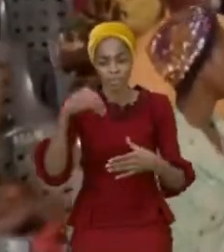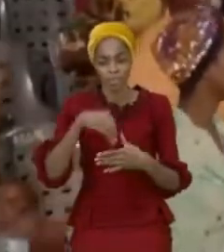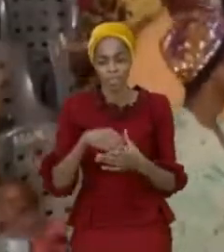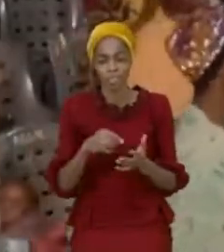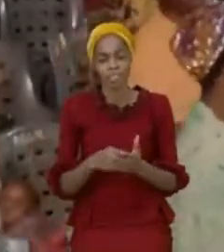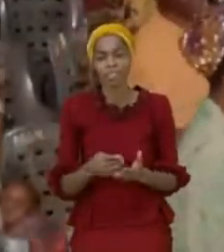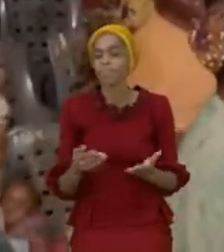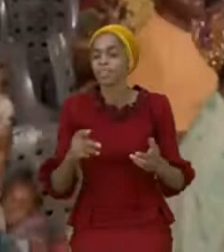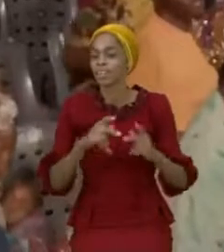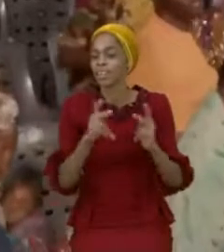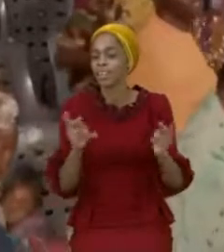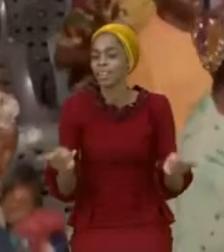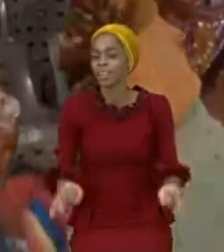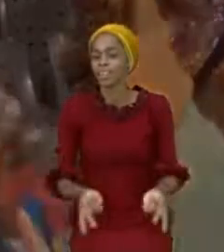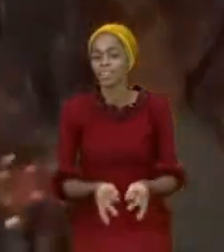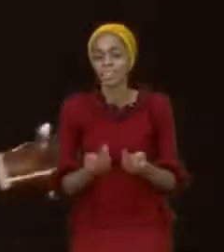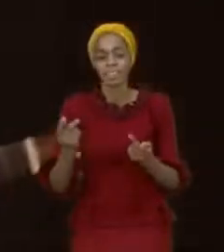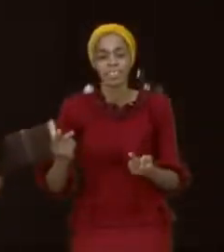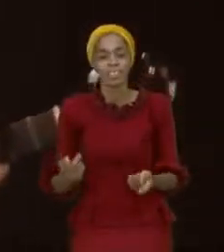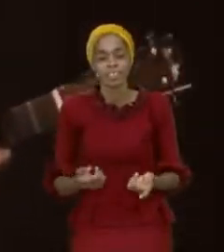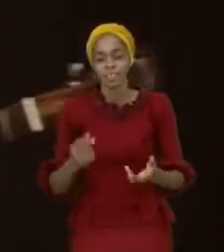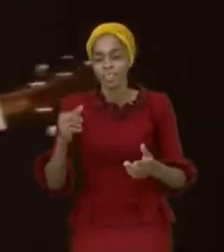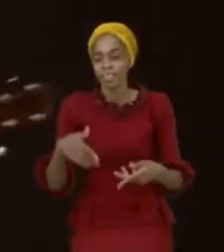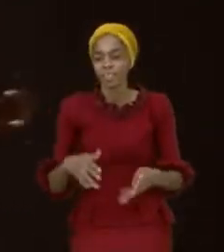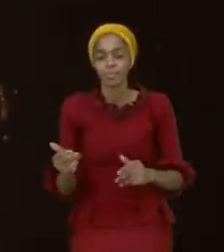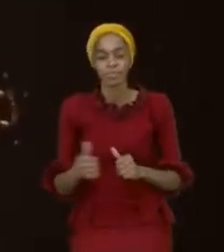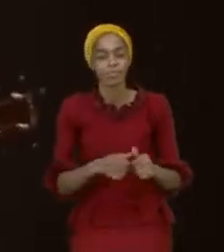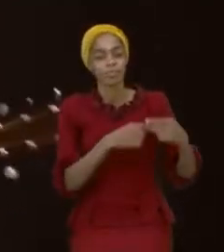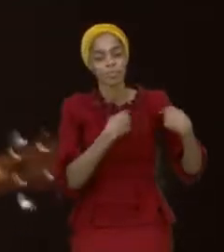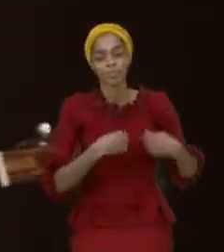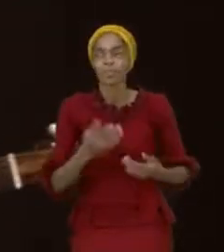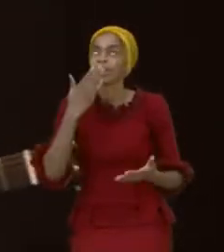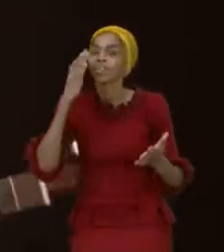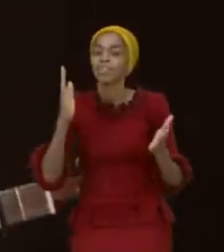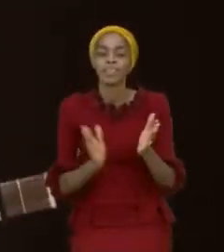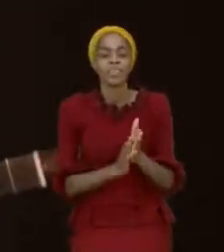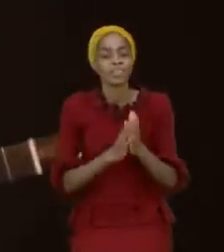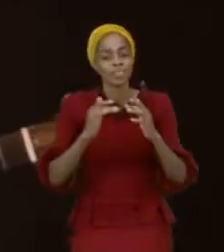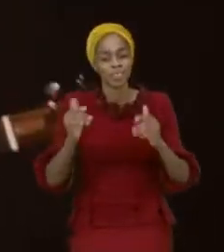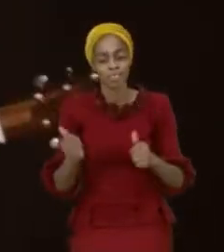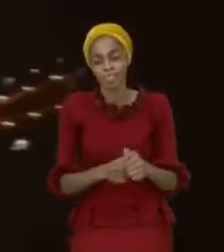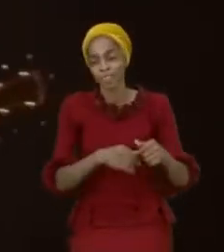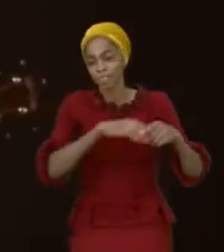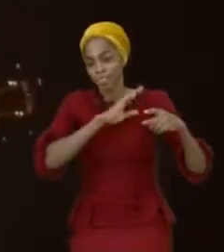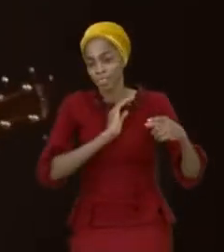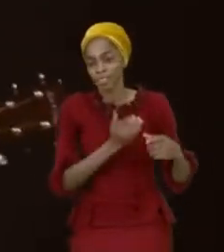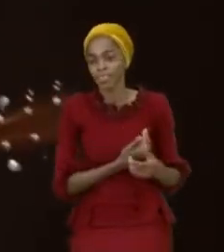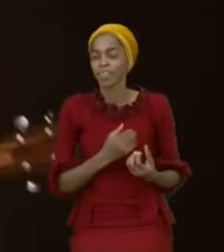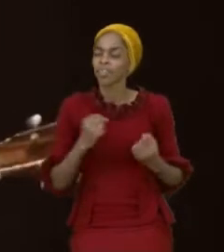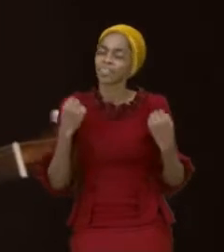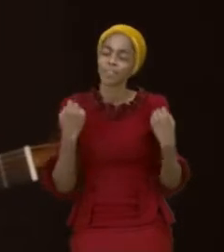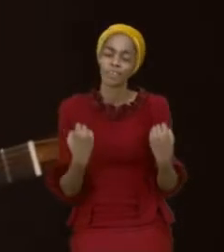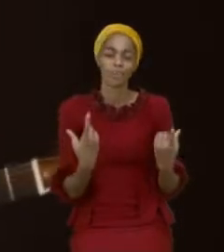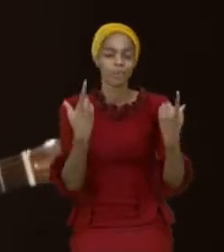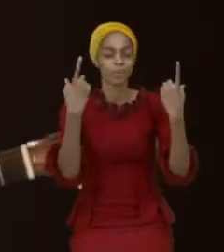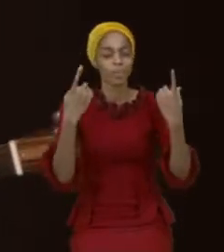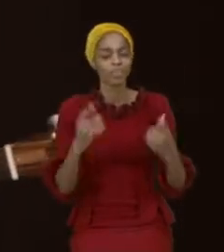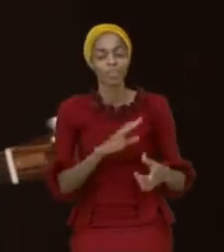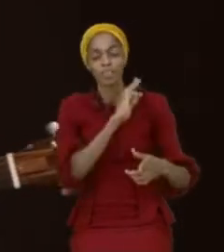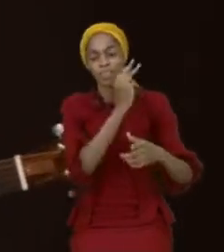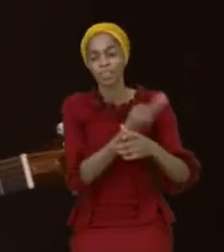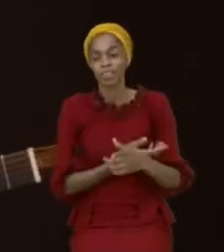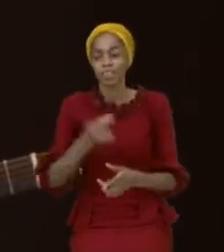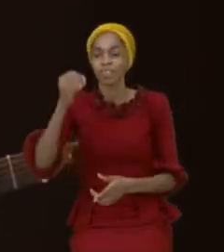in this place. Let every heart adore you. Let every soul awake.